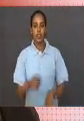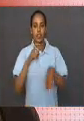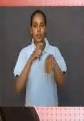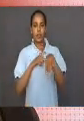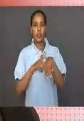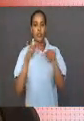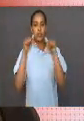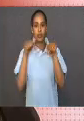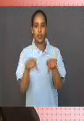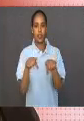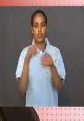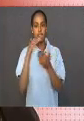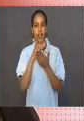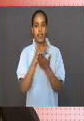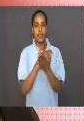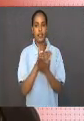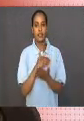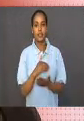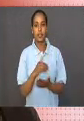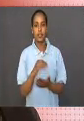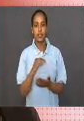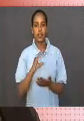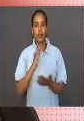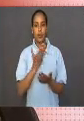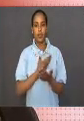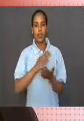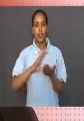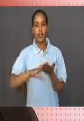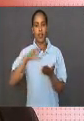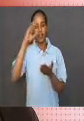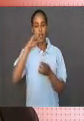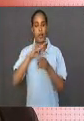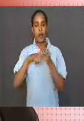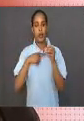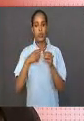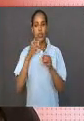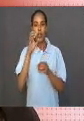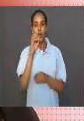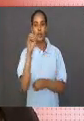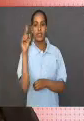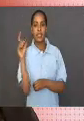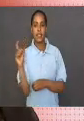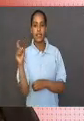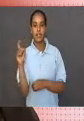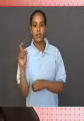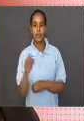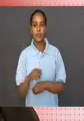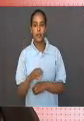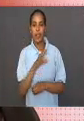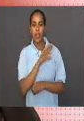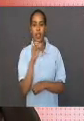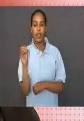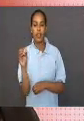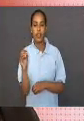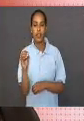During today's lesson, we learned about oxidation